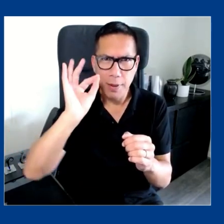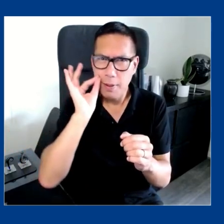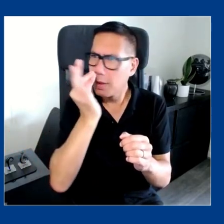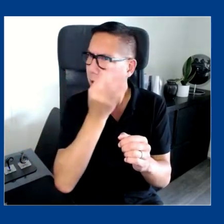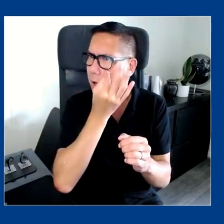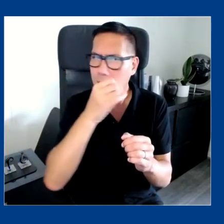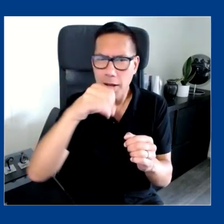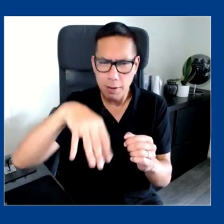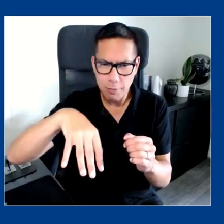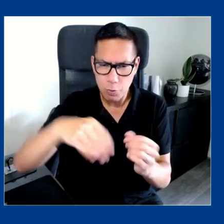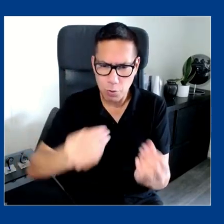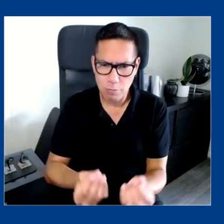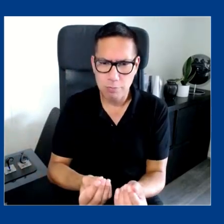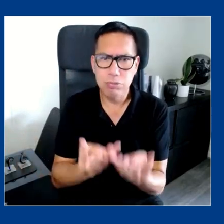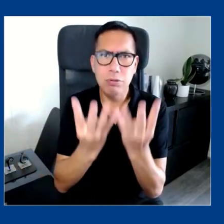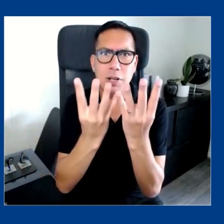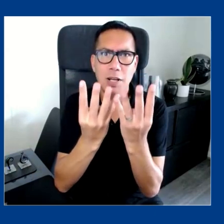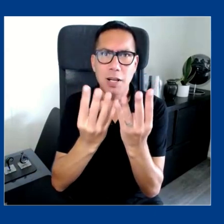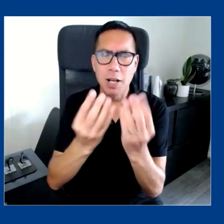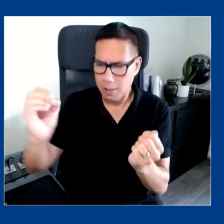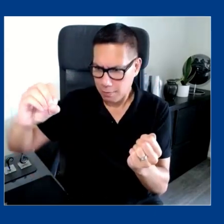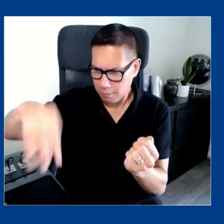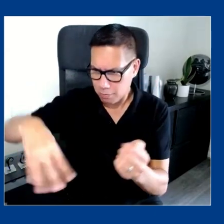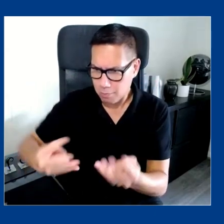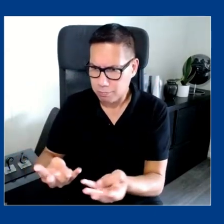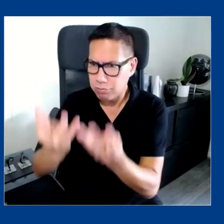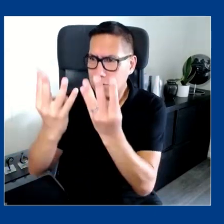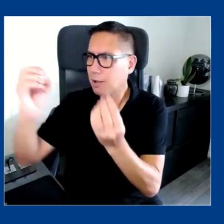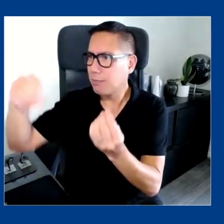crops in order to attract bees with the